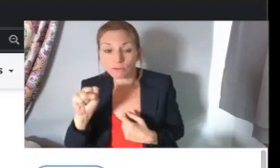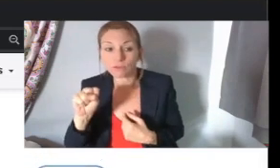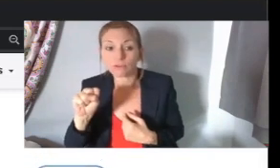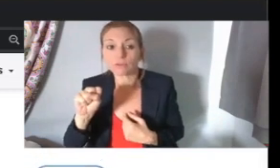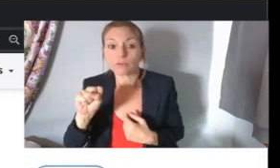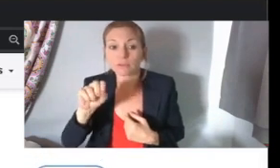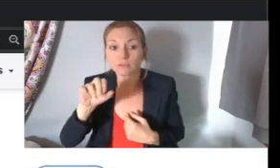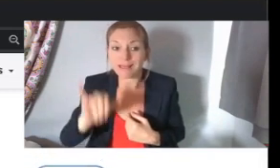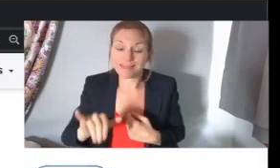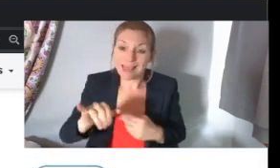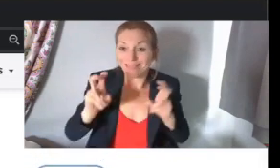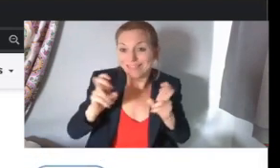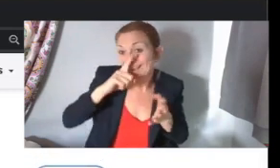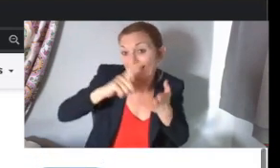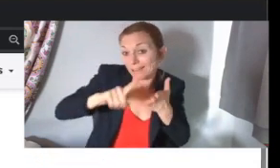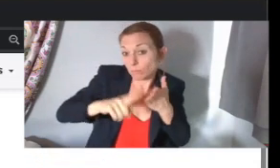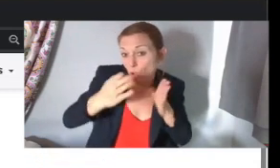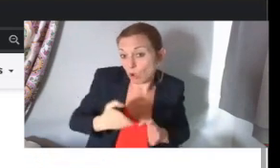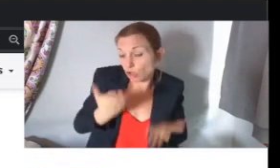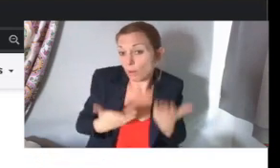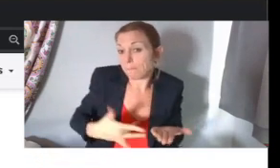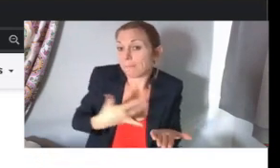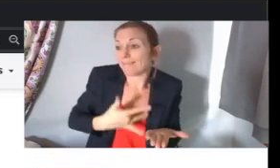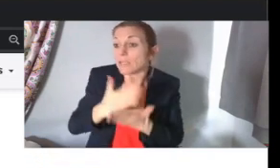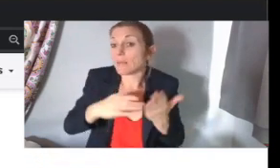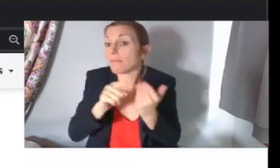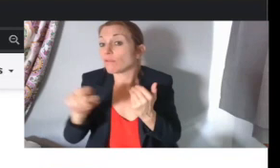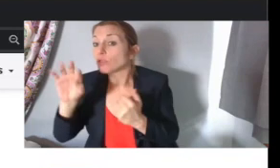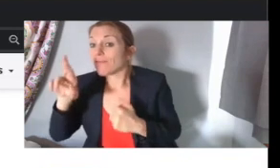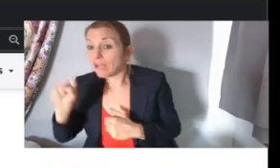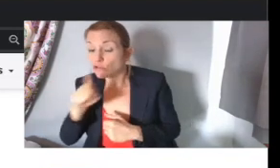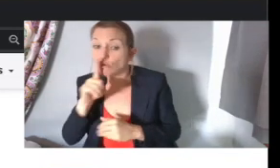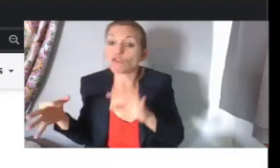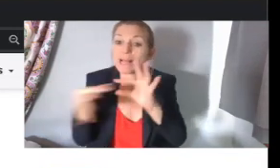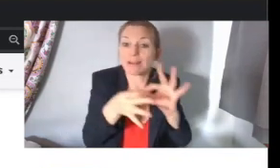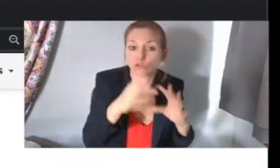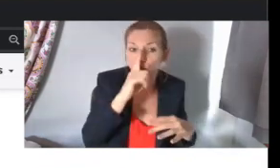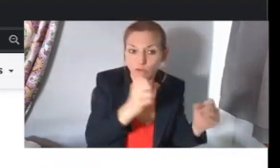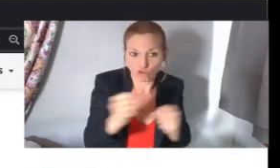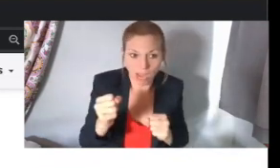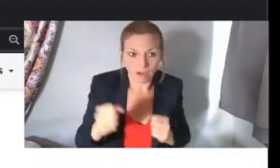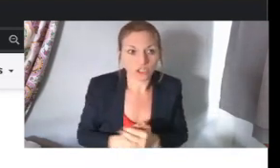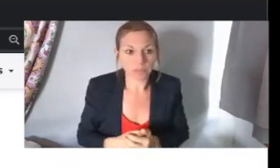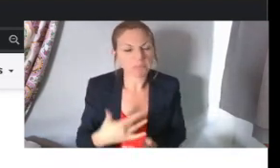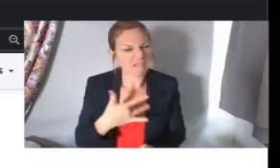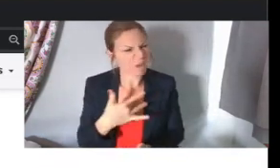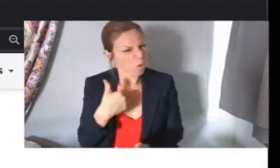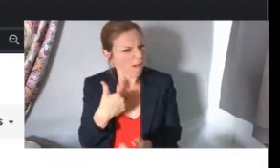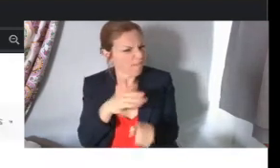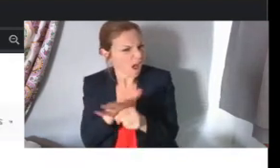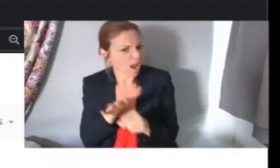to some of the factors that we've already selected. So since we have a good amount here, I'm going to go ahead and click Next.